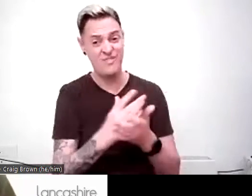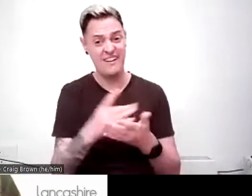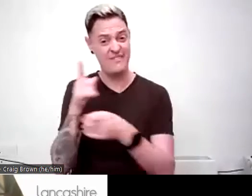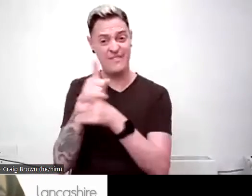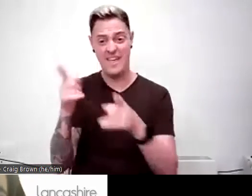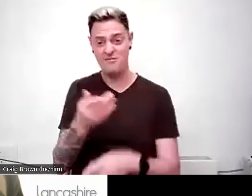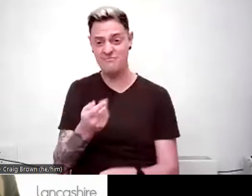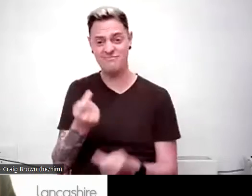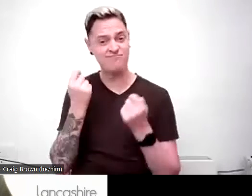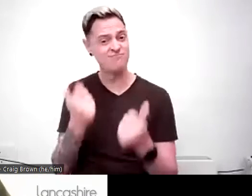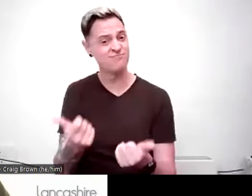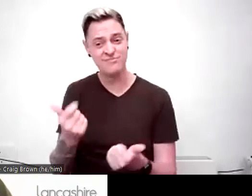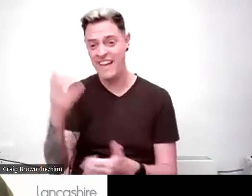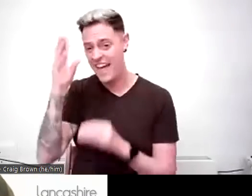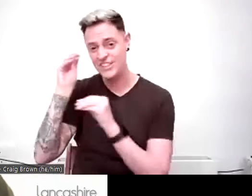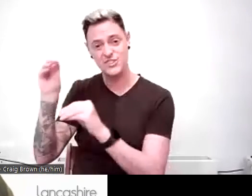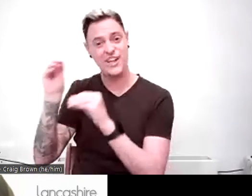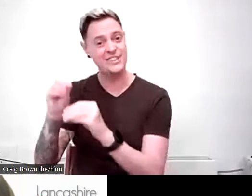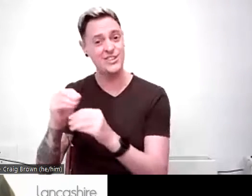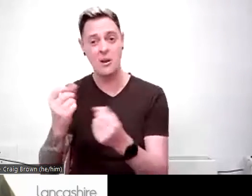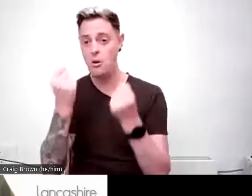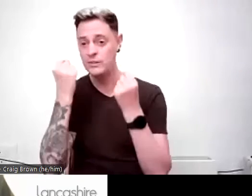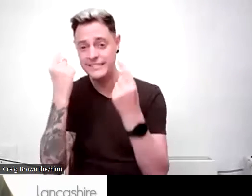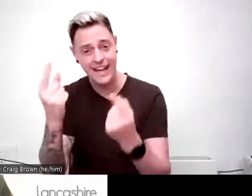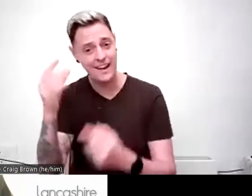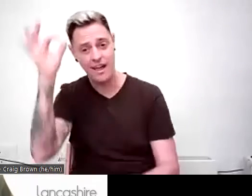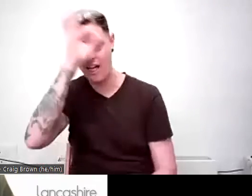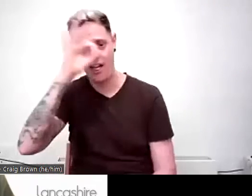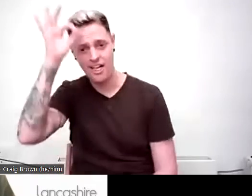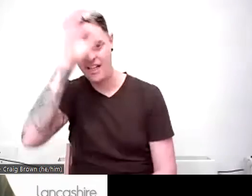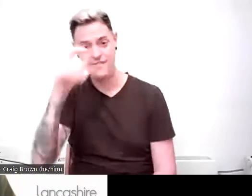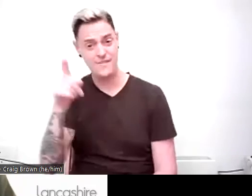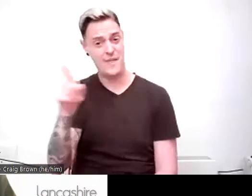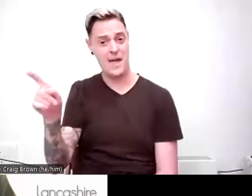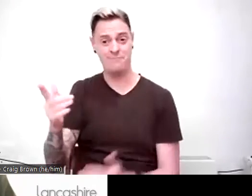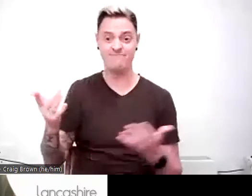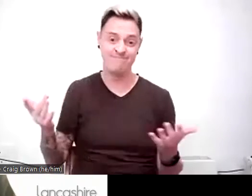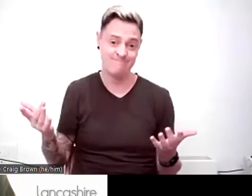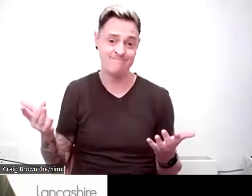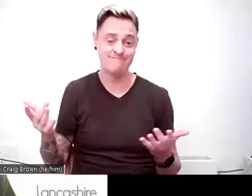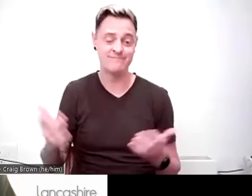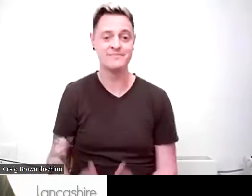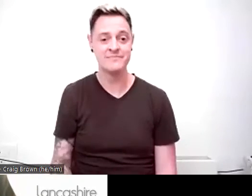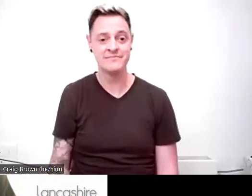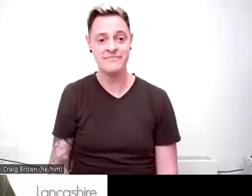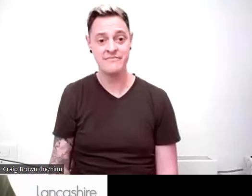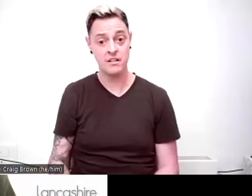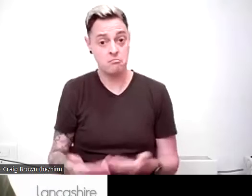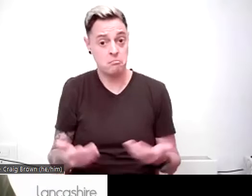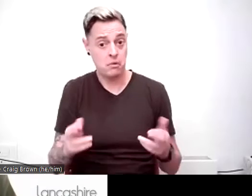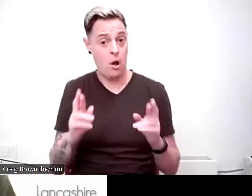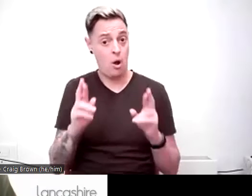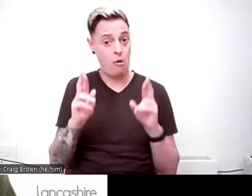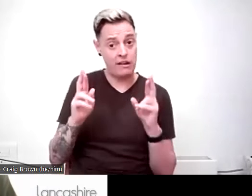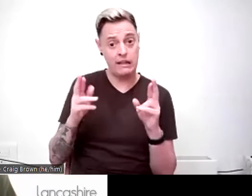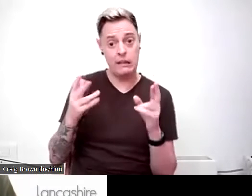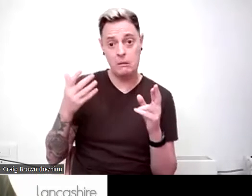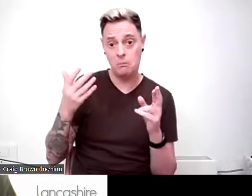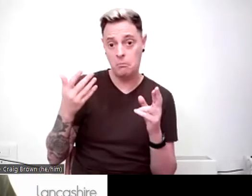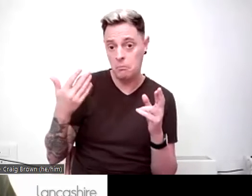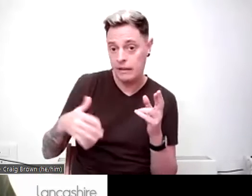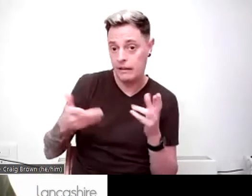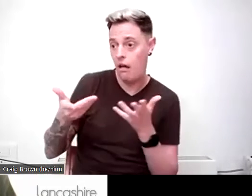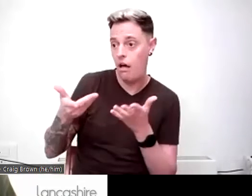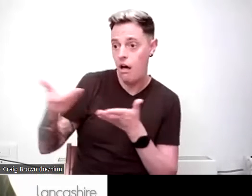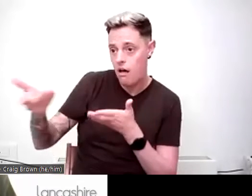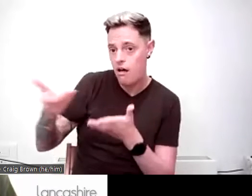lack of understanding. And I think if we were able to have a conversation with them, maybe they would have got it a little bit more if we could